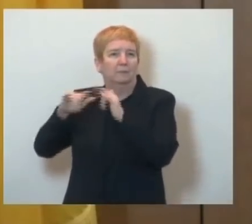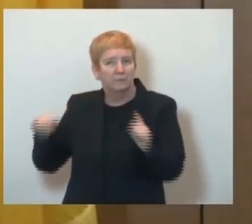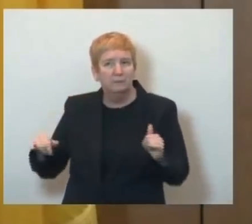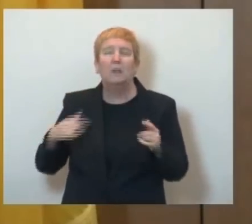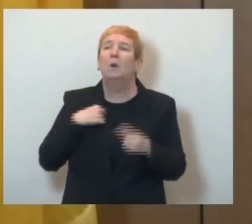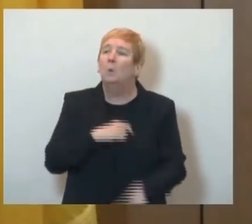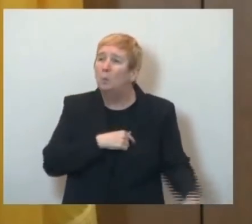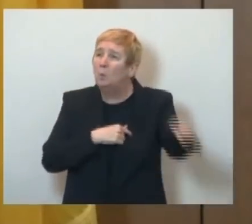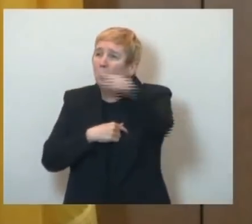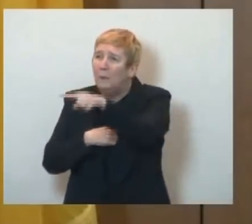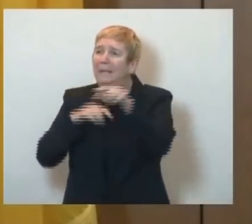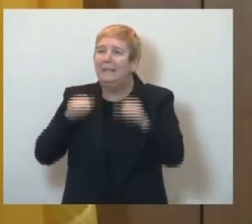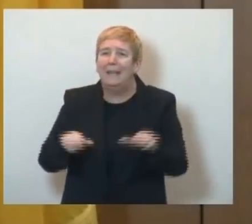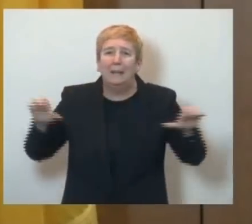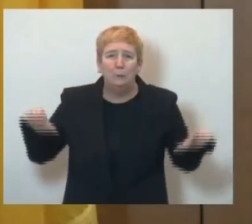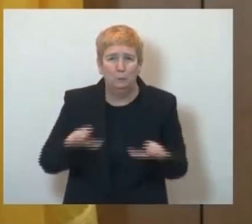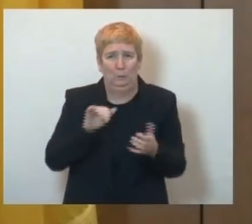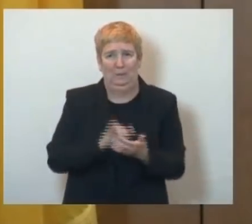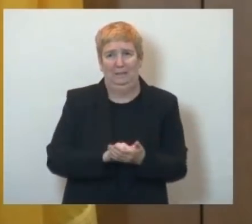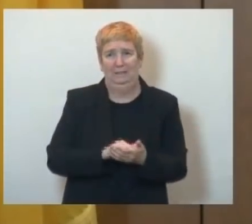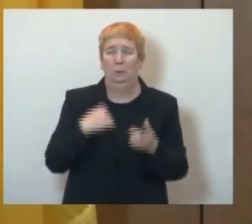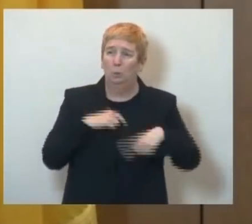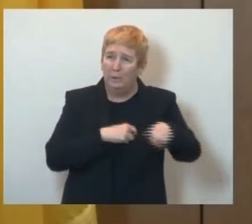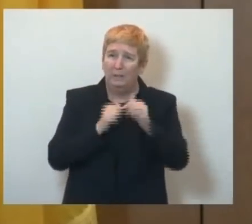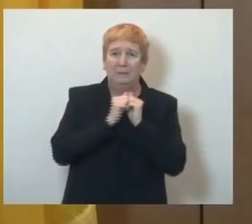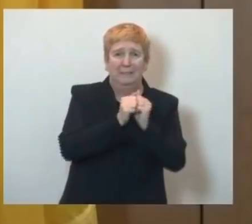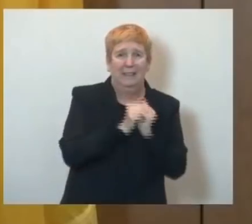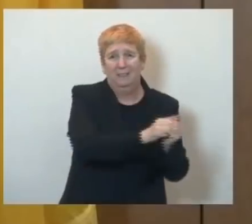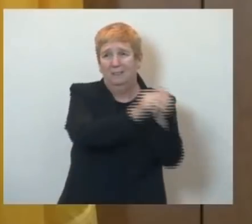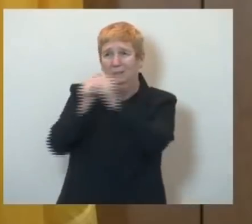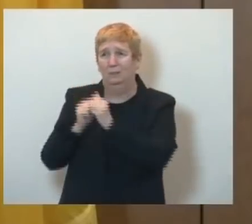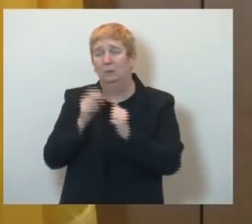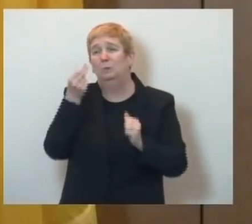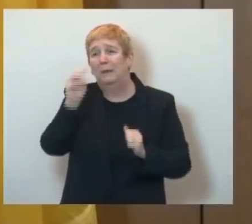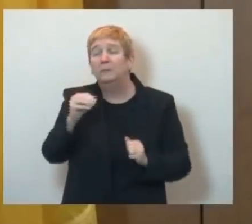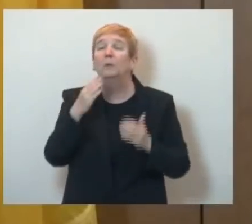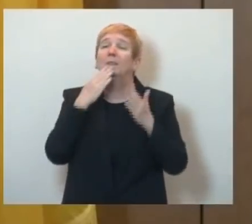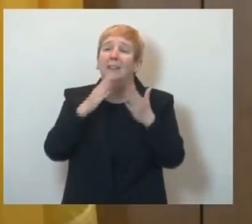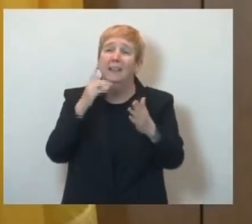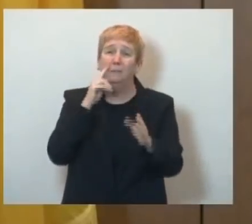We're in it together, all together, New Mexico. Thank you for tuning in. We appreciate you.